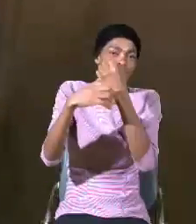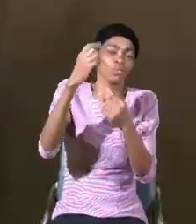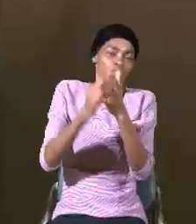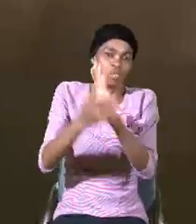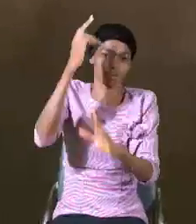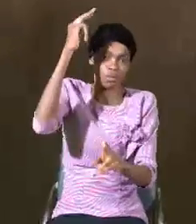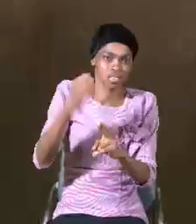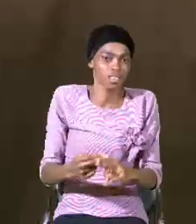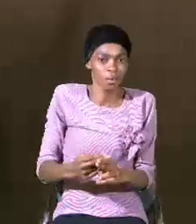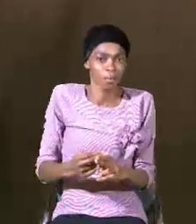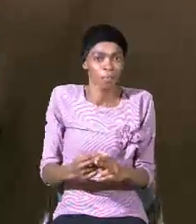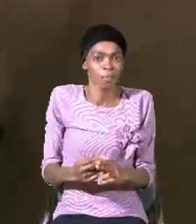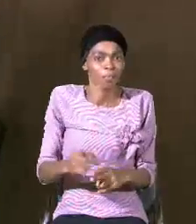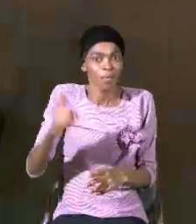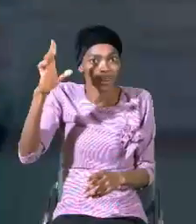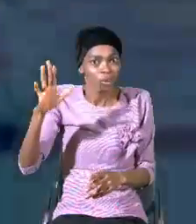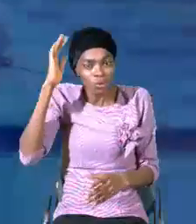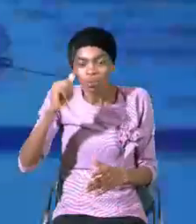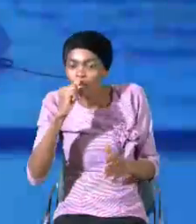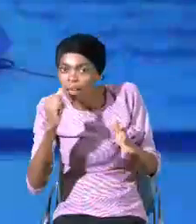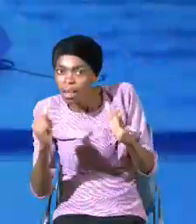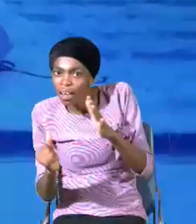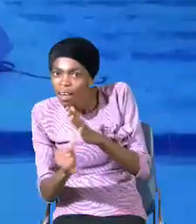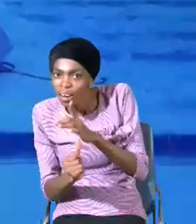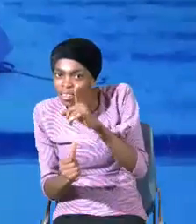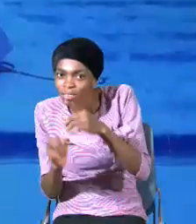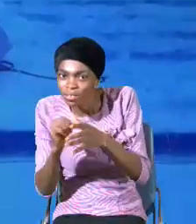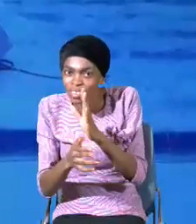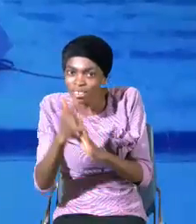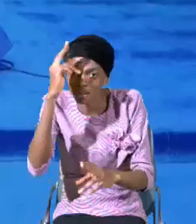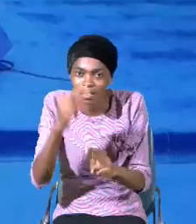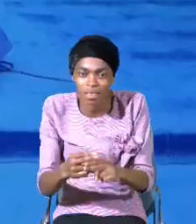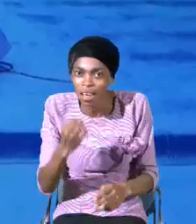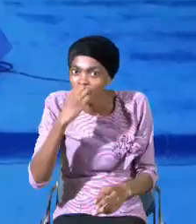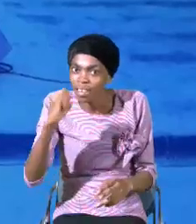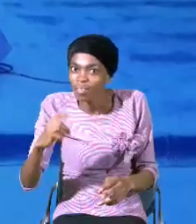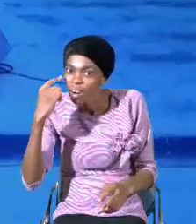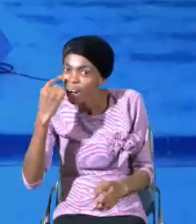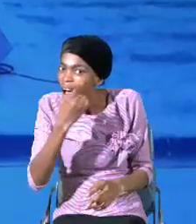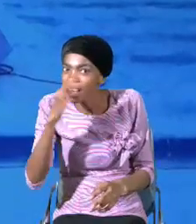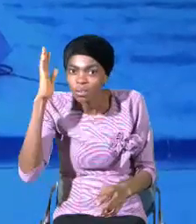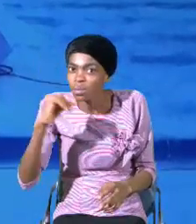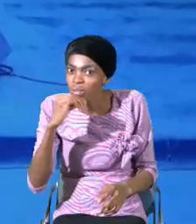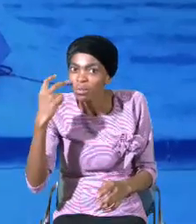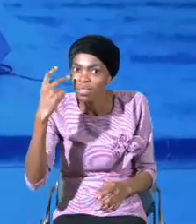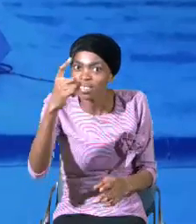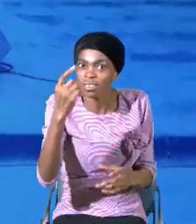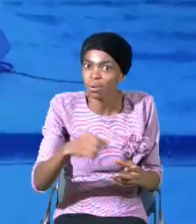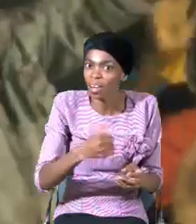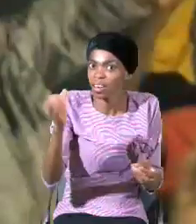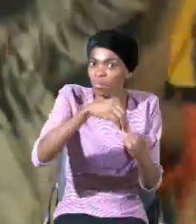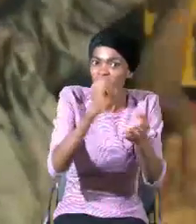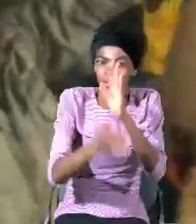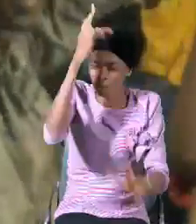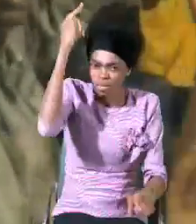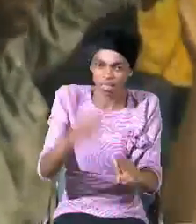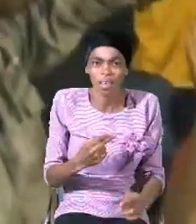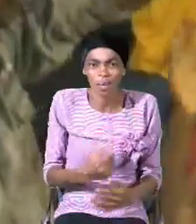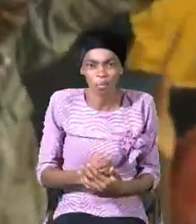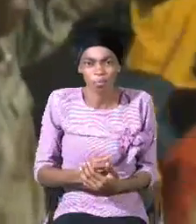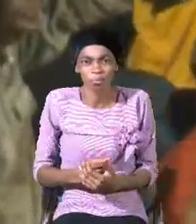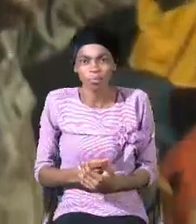They will hide you. Evil eyes will not see you anymore. It will